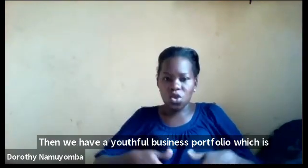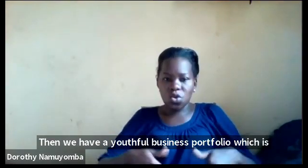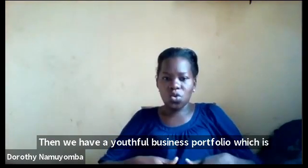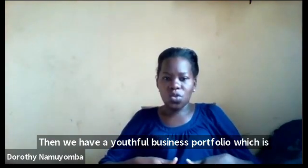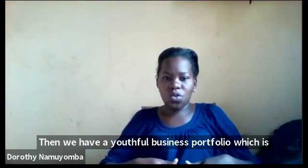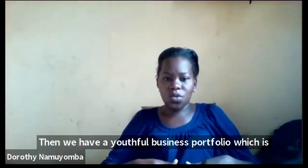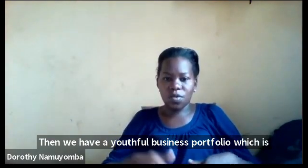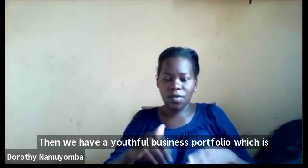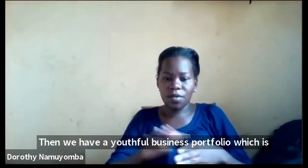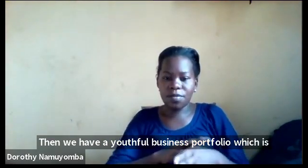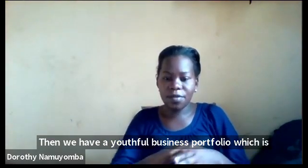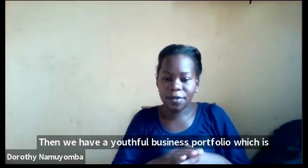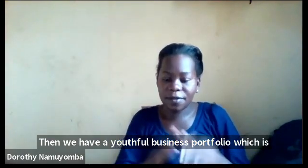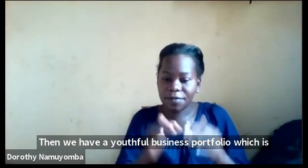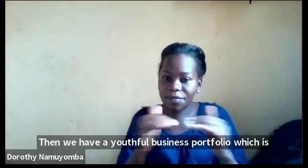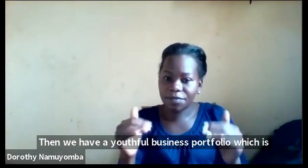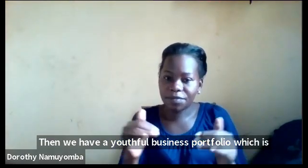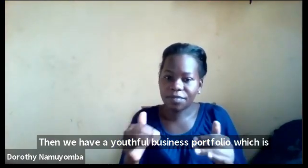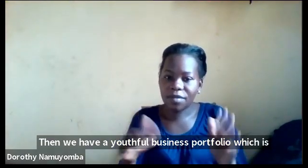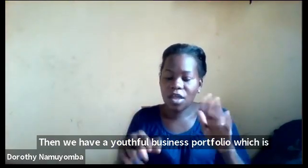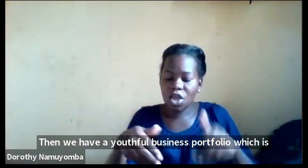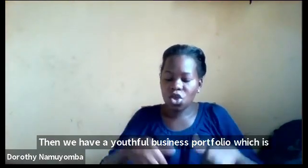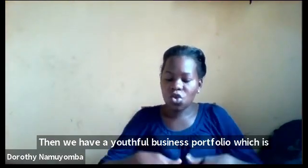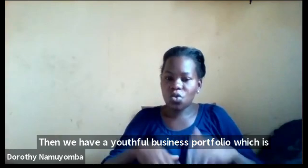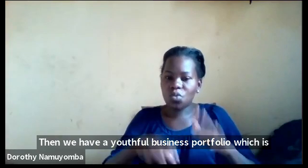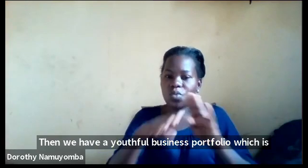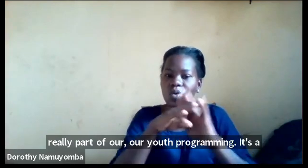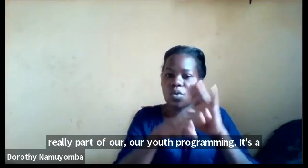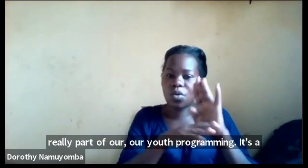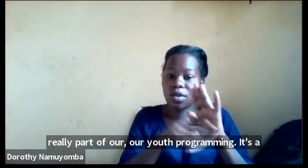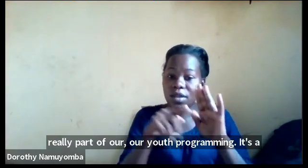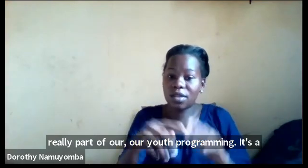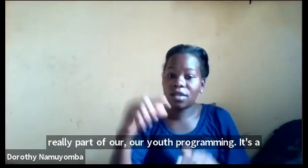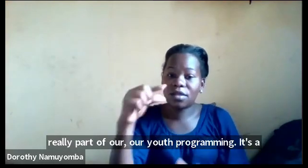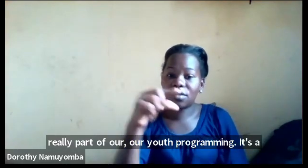of our youth programming. It's a grant facility